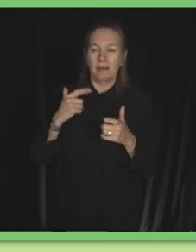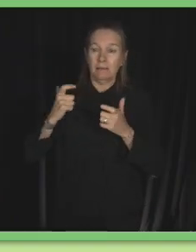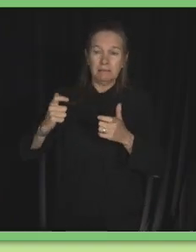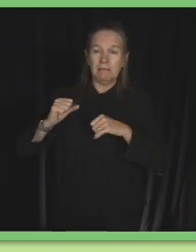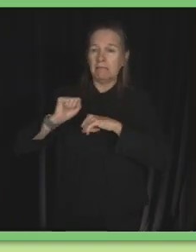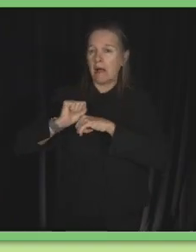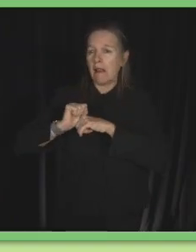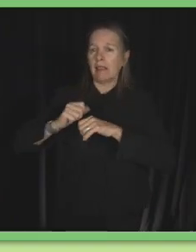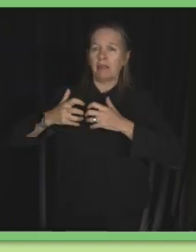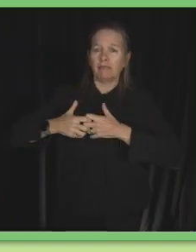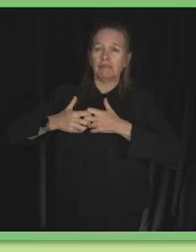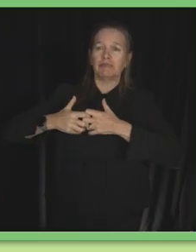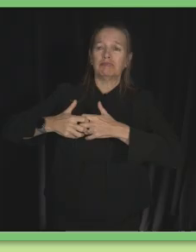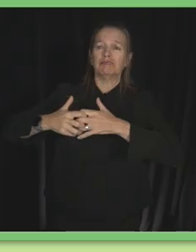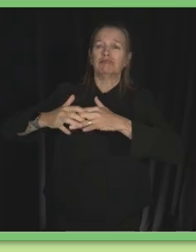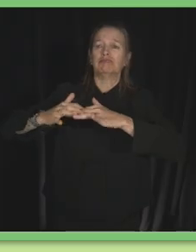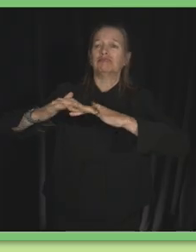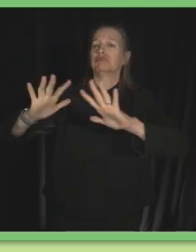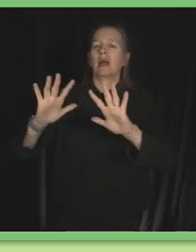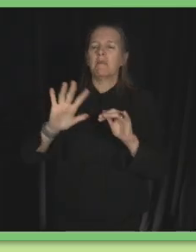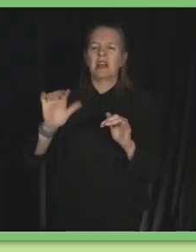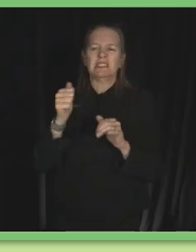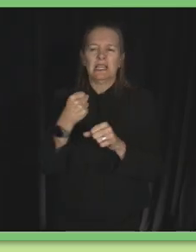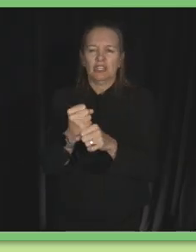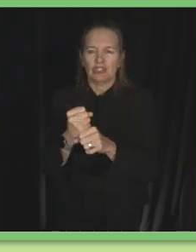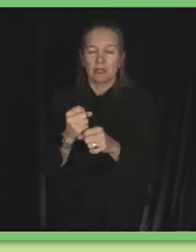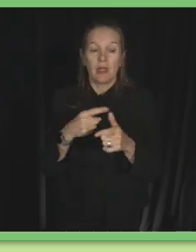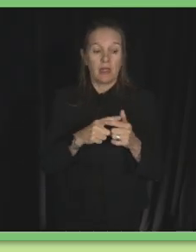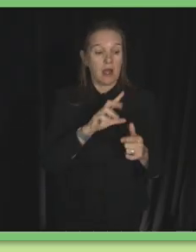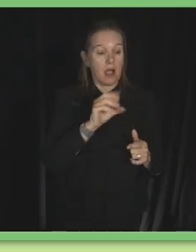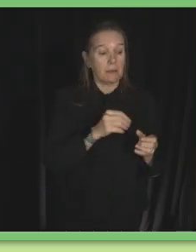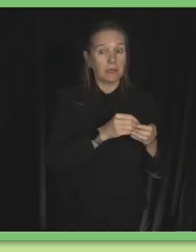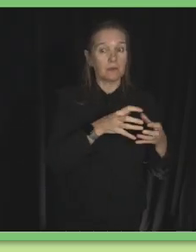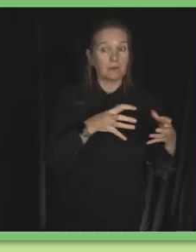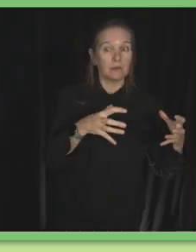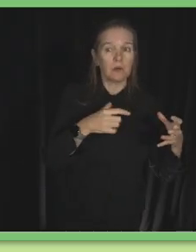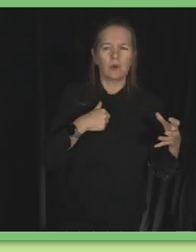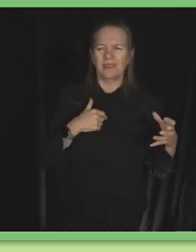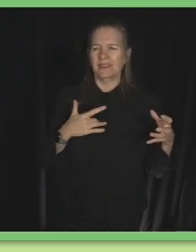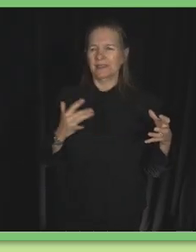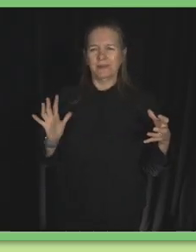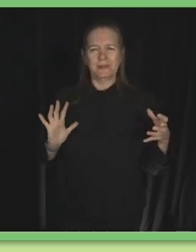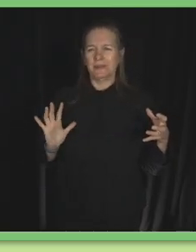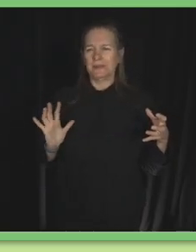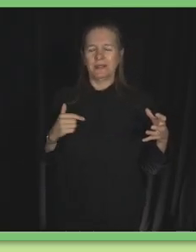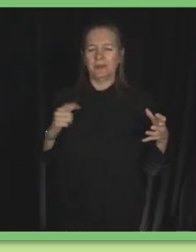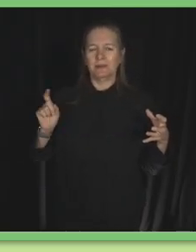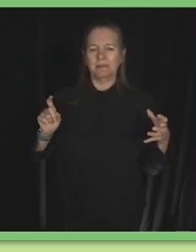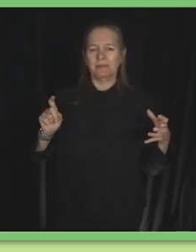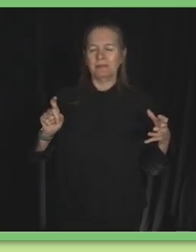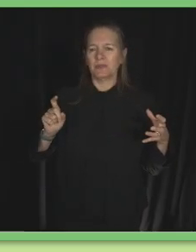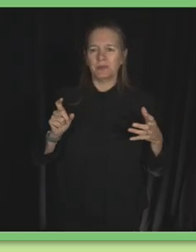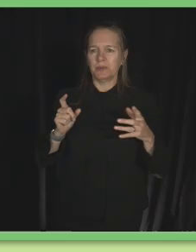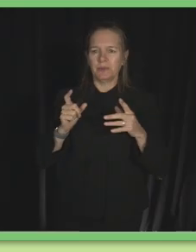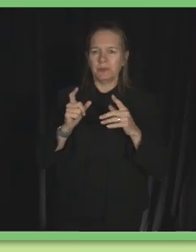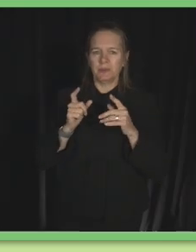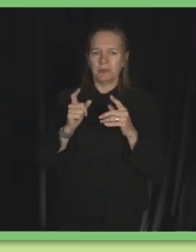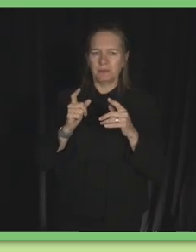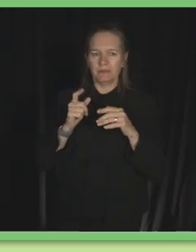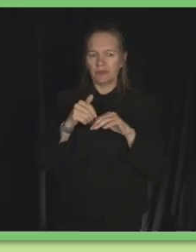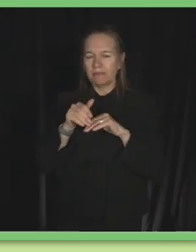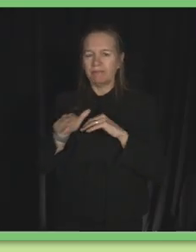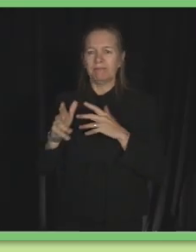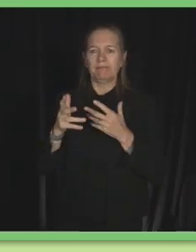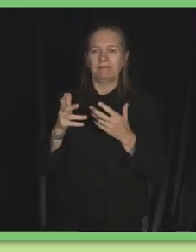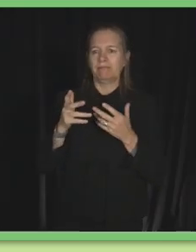about a decade, and eventually, as the company grew, we found it increasingly challenging to continue to ship and maintain